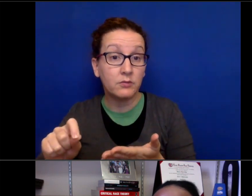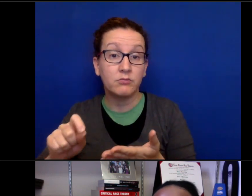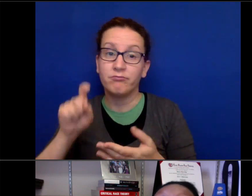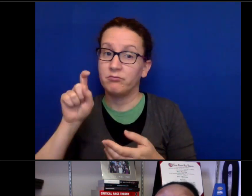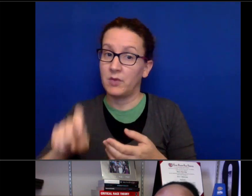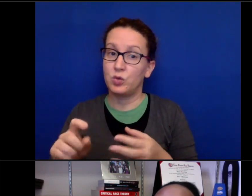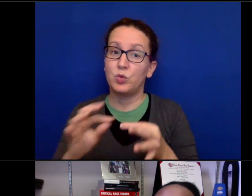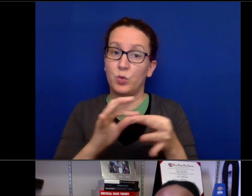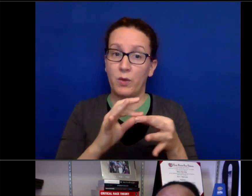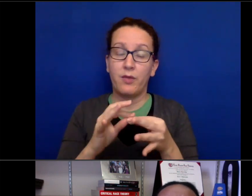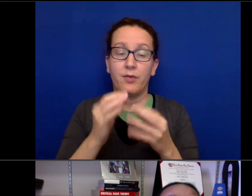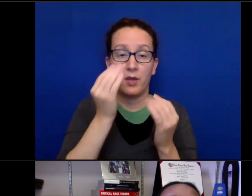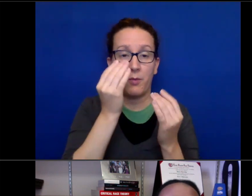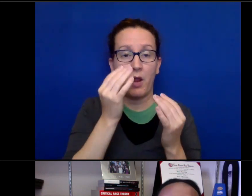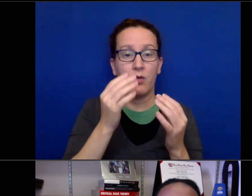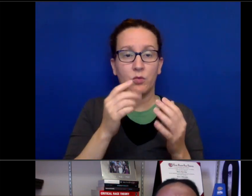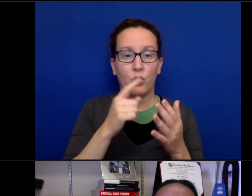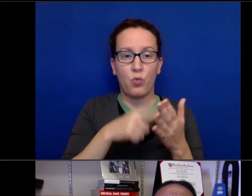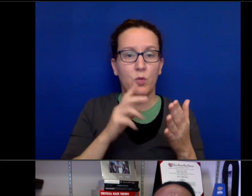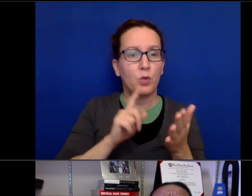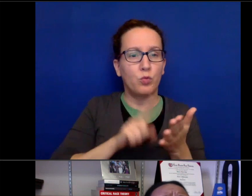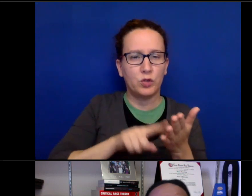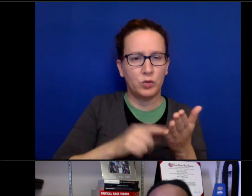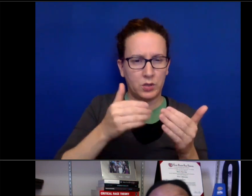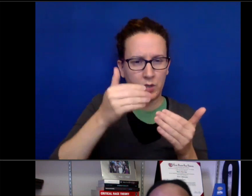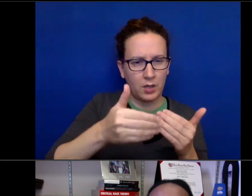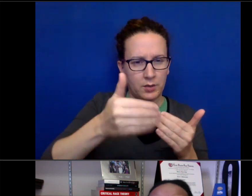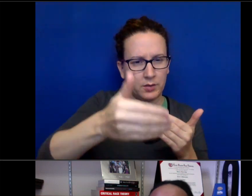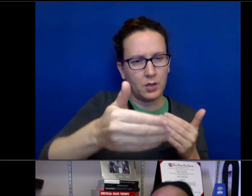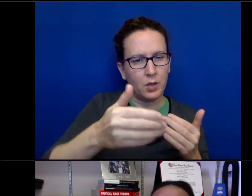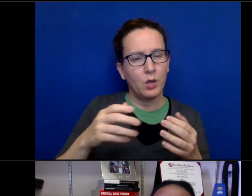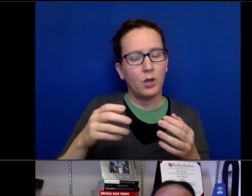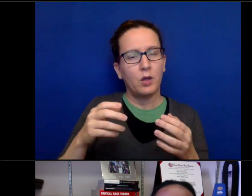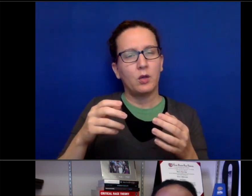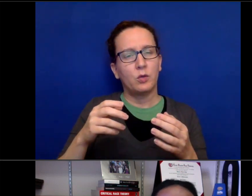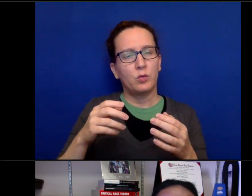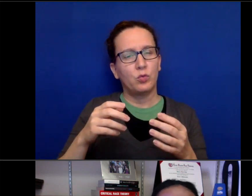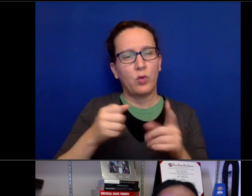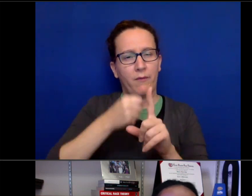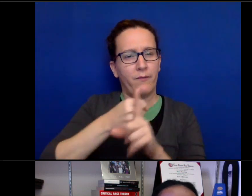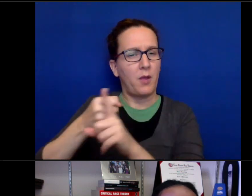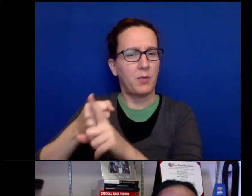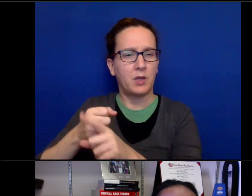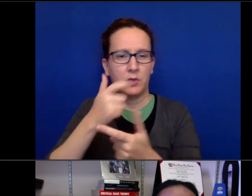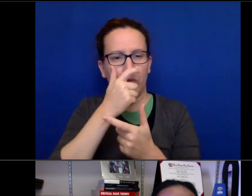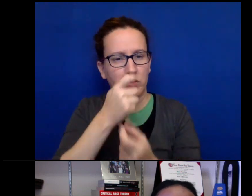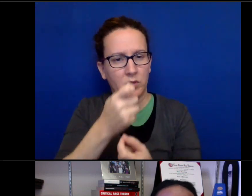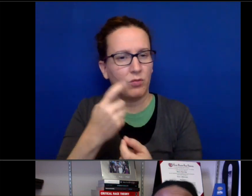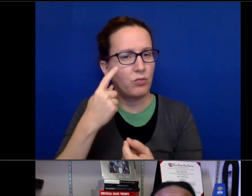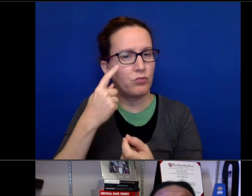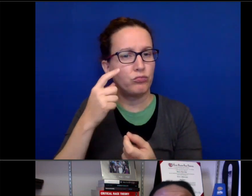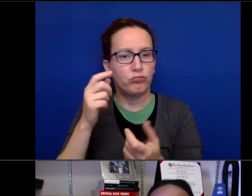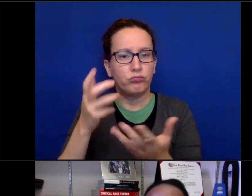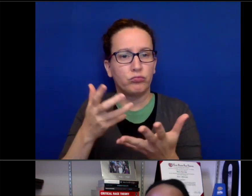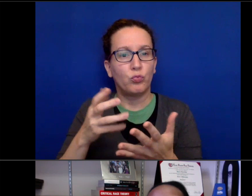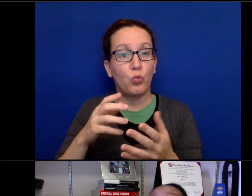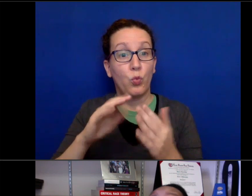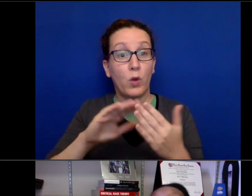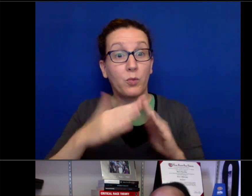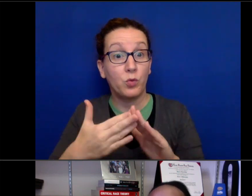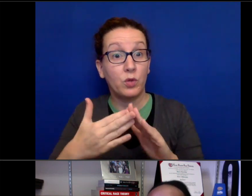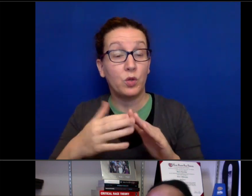do with thinking about what you're going to research next, right? What phenomena is interesting, or yeah, what community